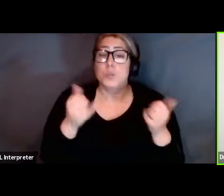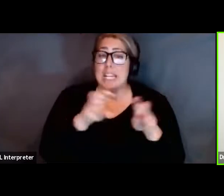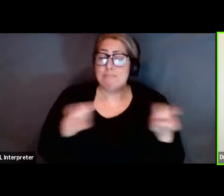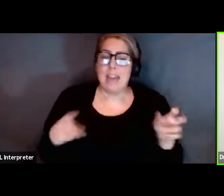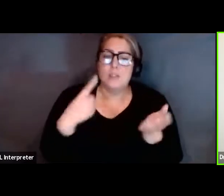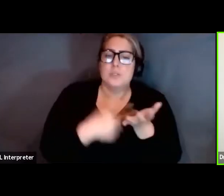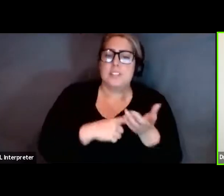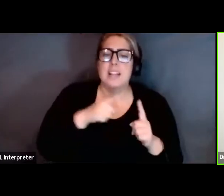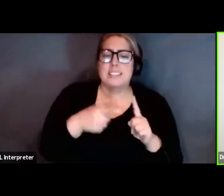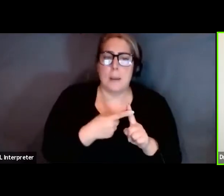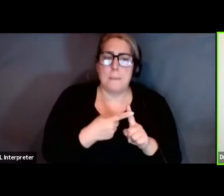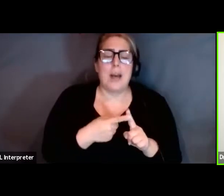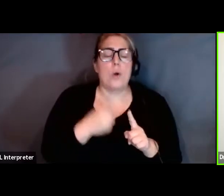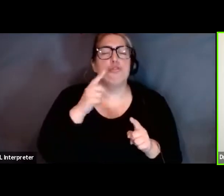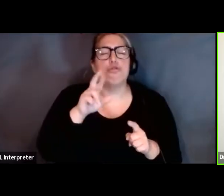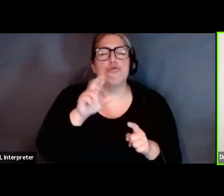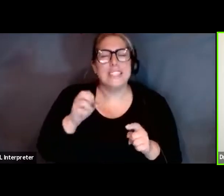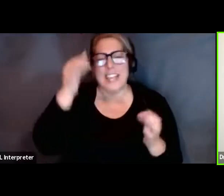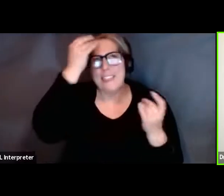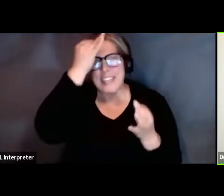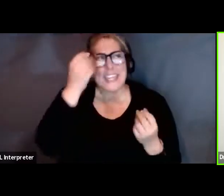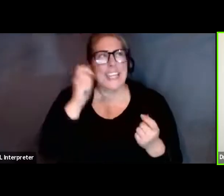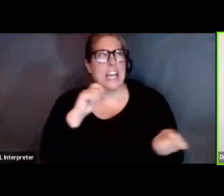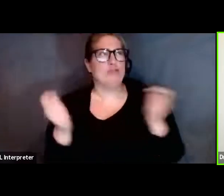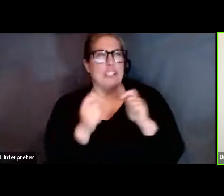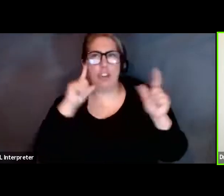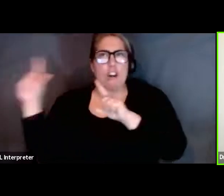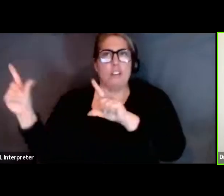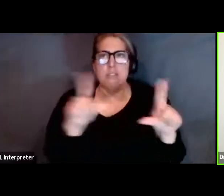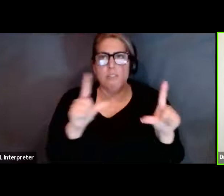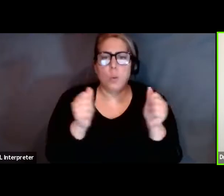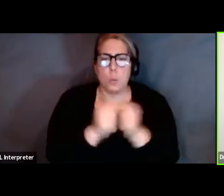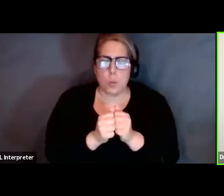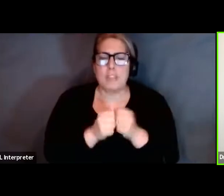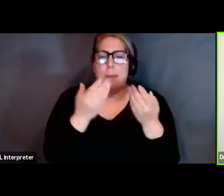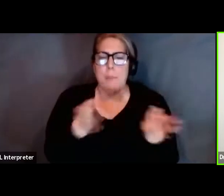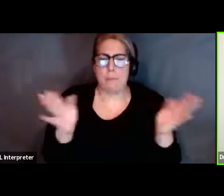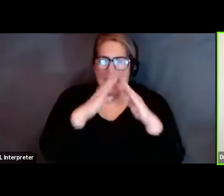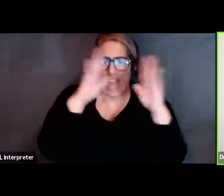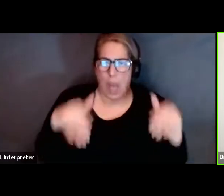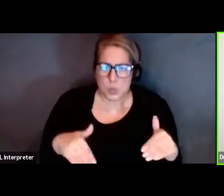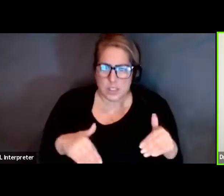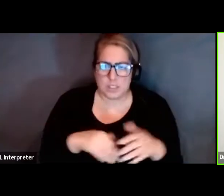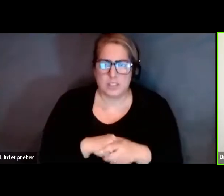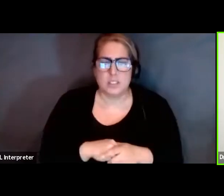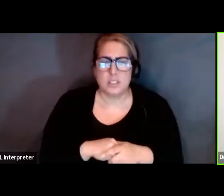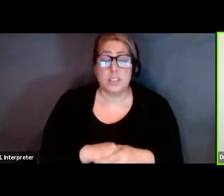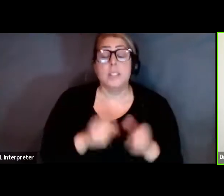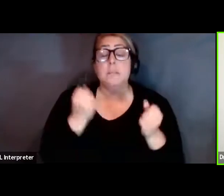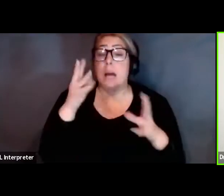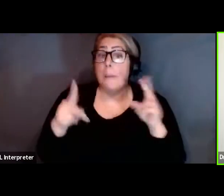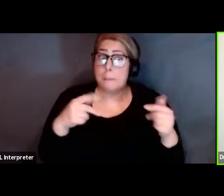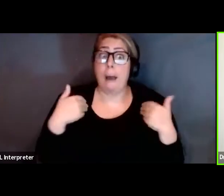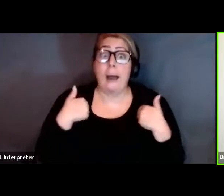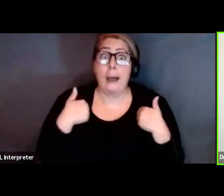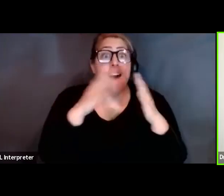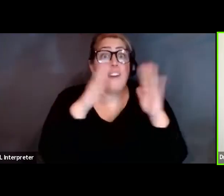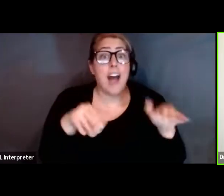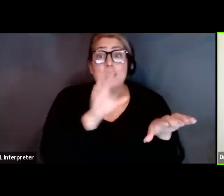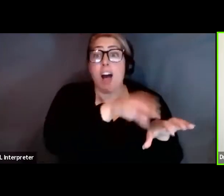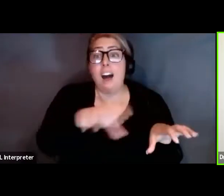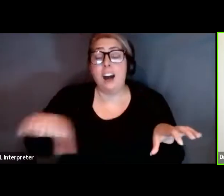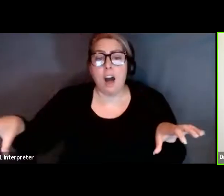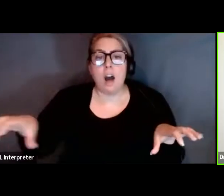all been forced to reflect on in the past year, whether we were securely housed or not. While many people who were fortunate to have housing